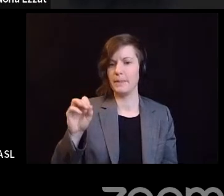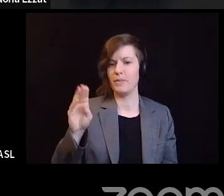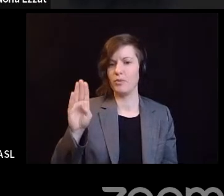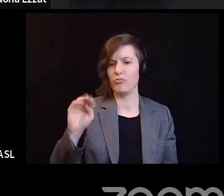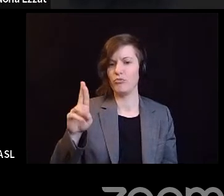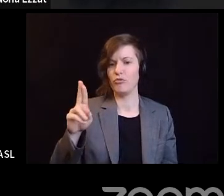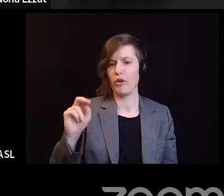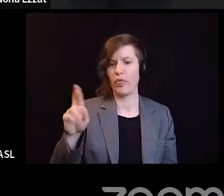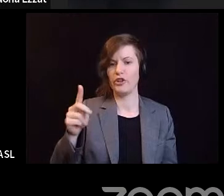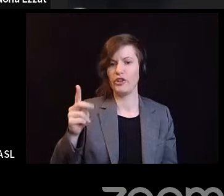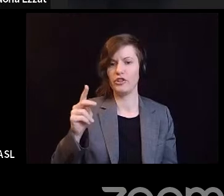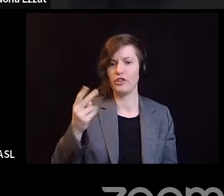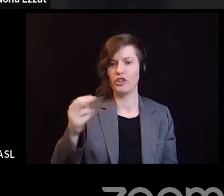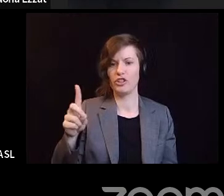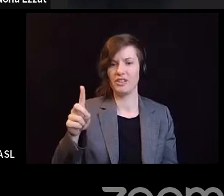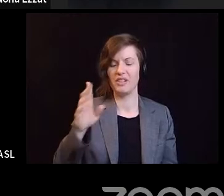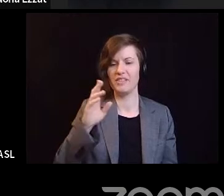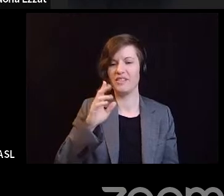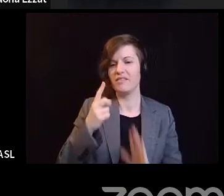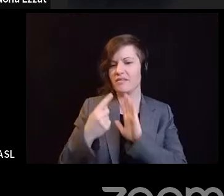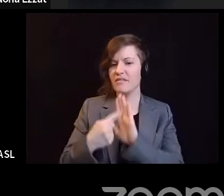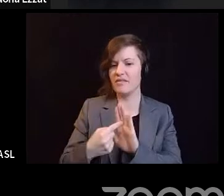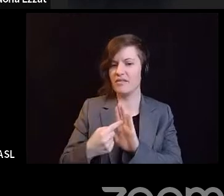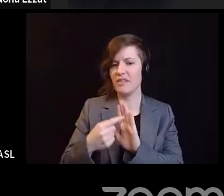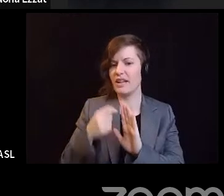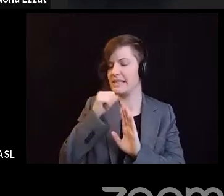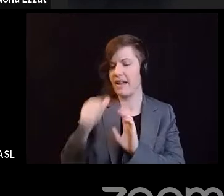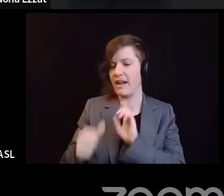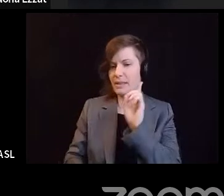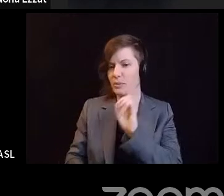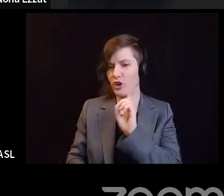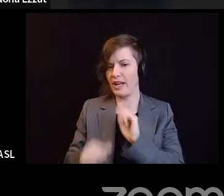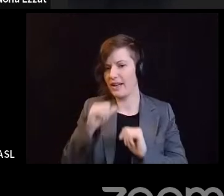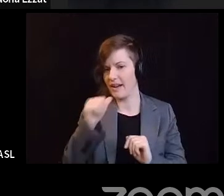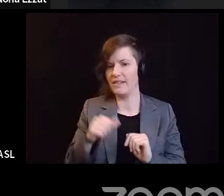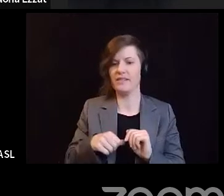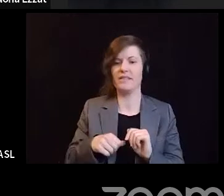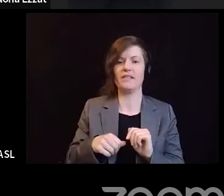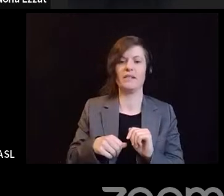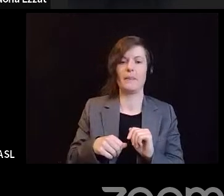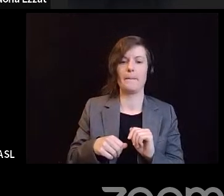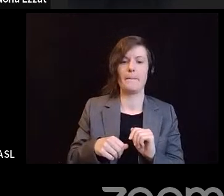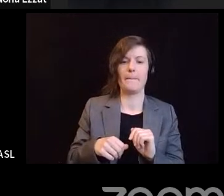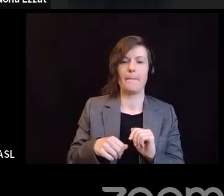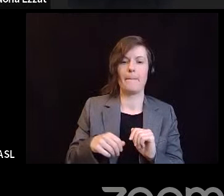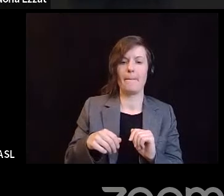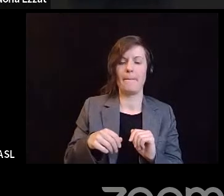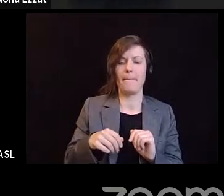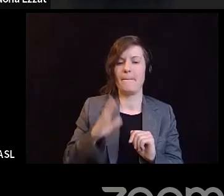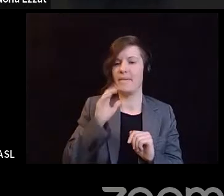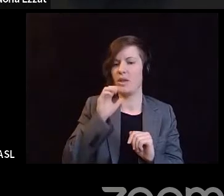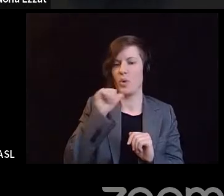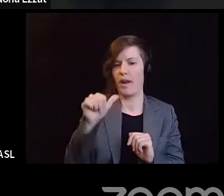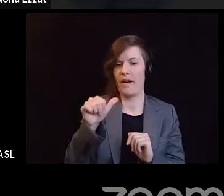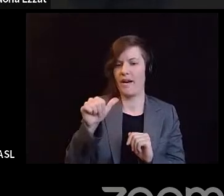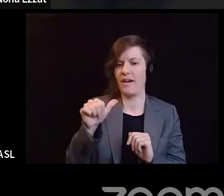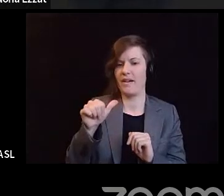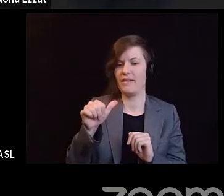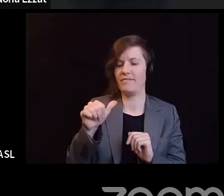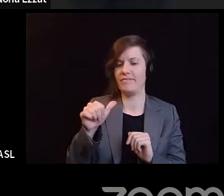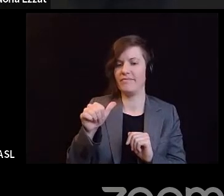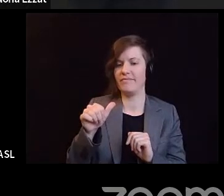going to be part of Egyptian politics for a long time to come, and it will not be a force for democracy any more than the military has